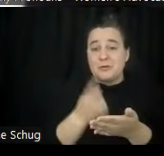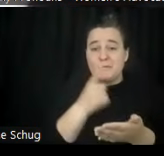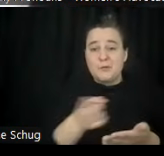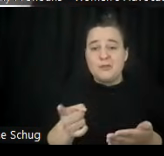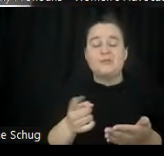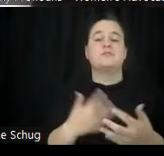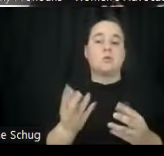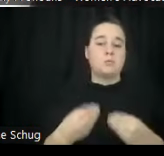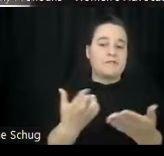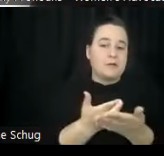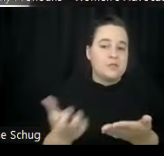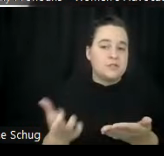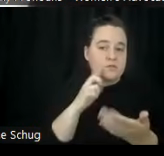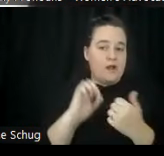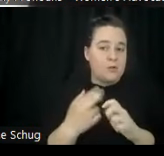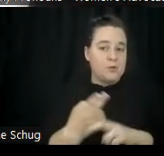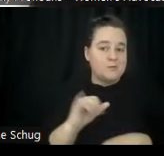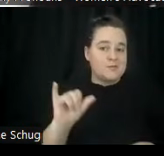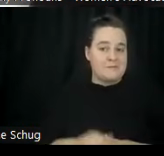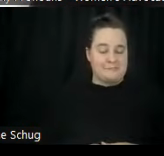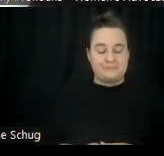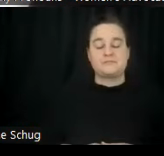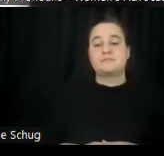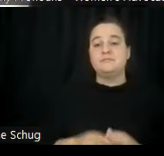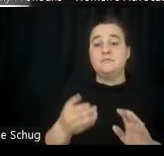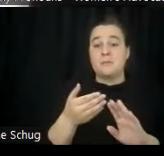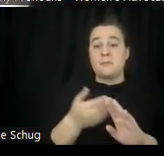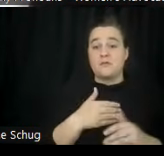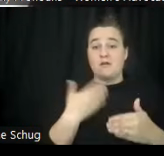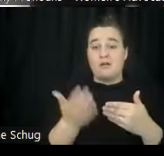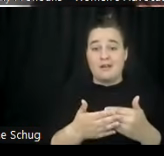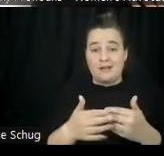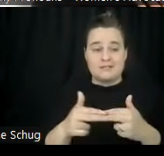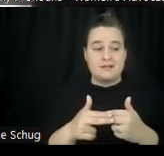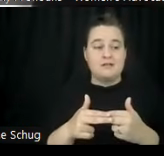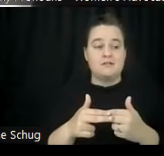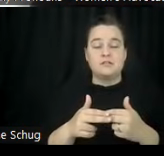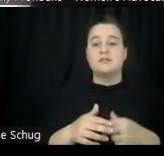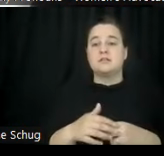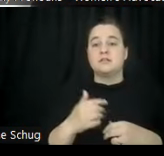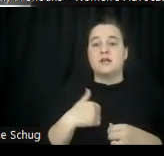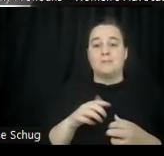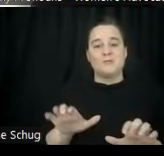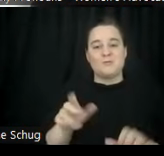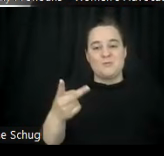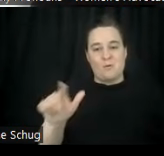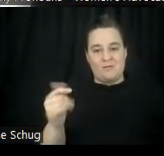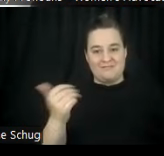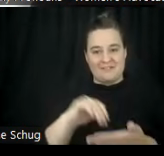wanted to provide a resource on that. But before we move on to the next slide, I'm going to launch a poll as